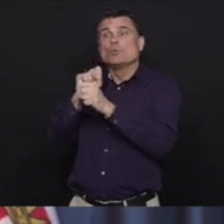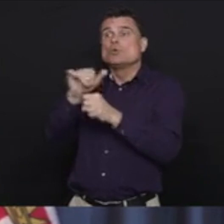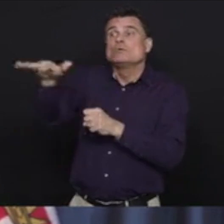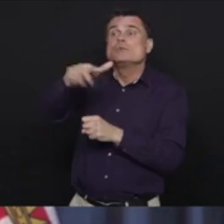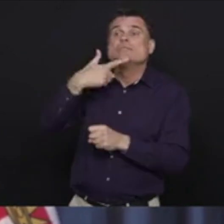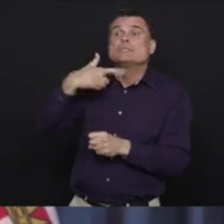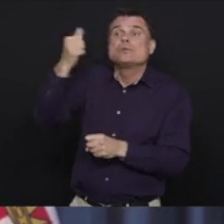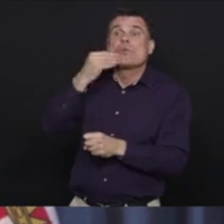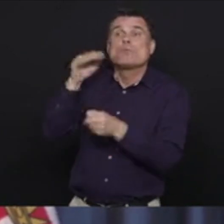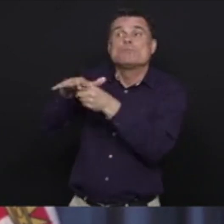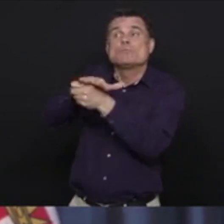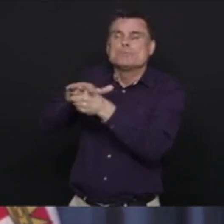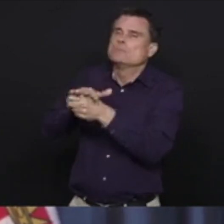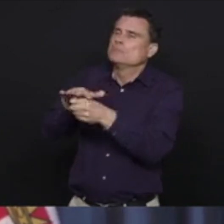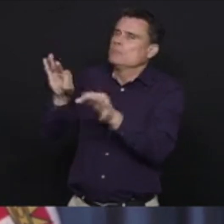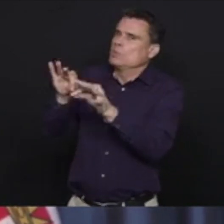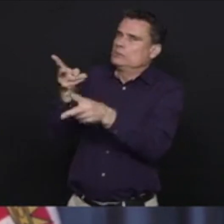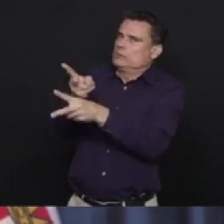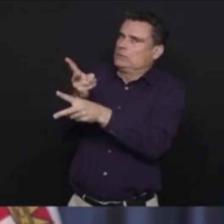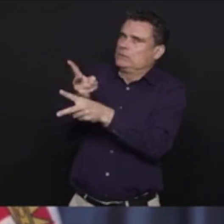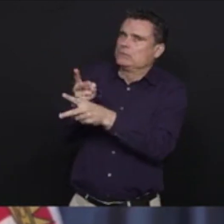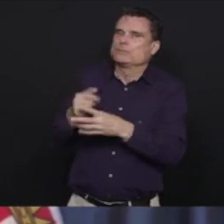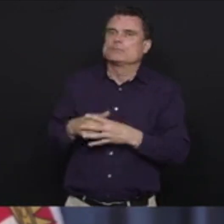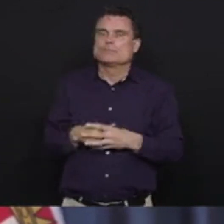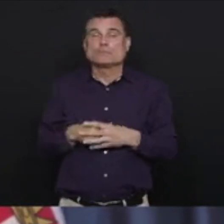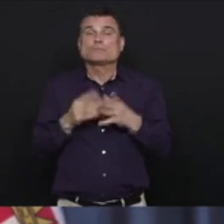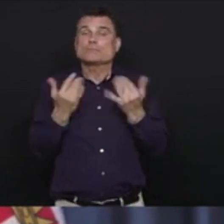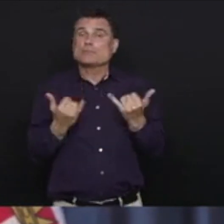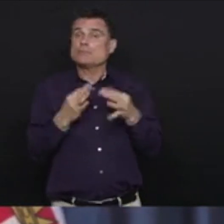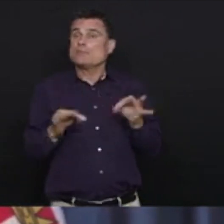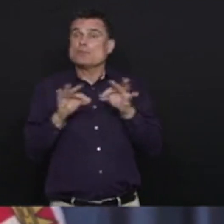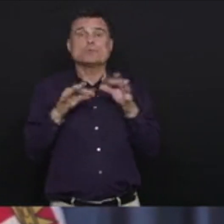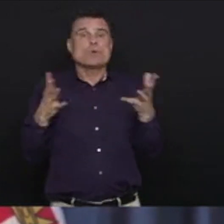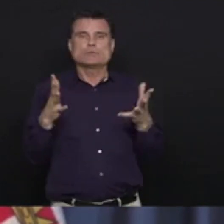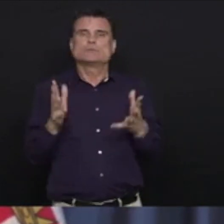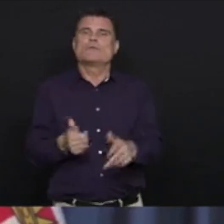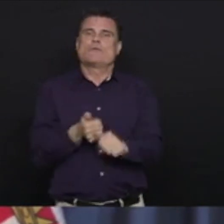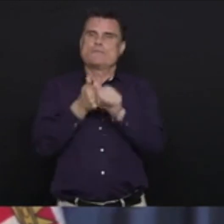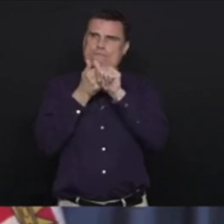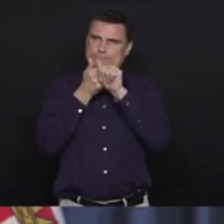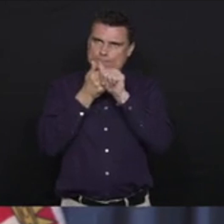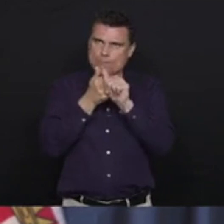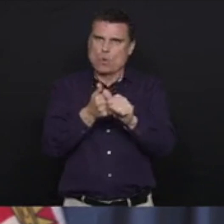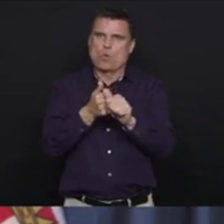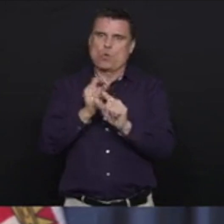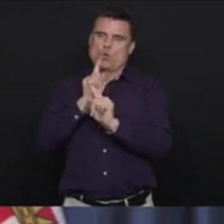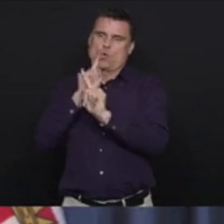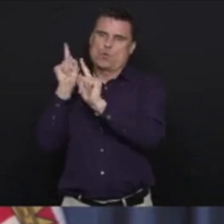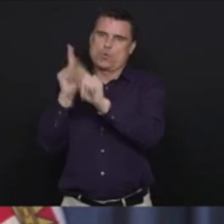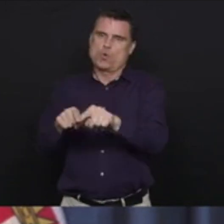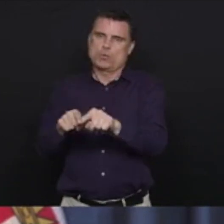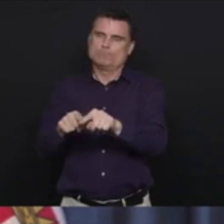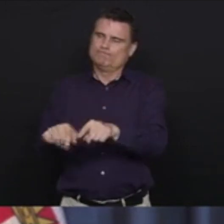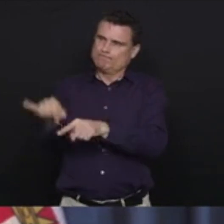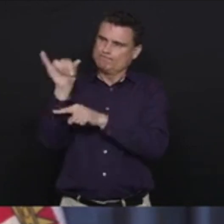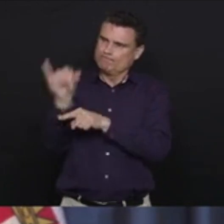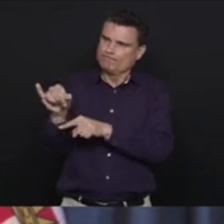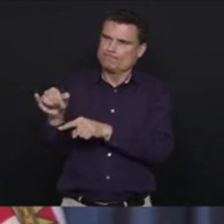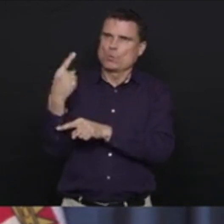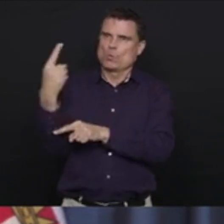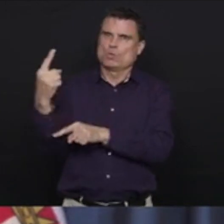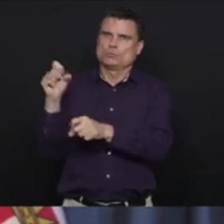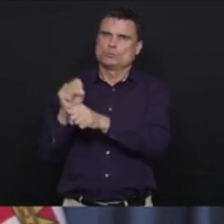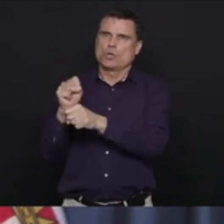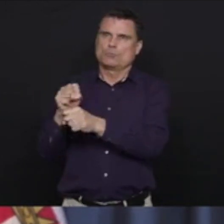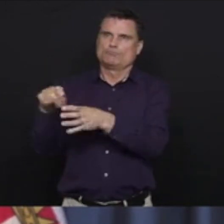orders of the provincial health officer, that we follow the orders of medical health officers, and we support the workers in long-term care, because